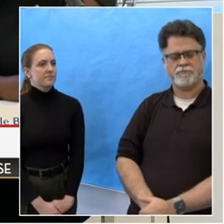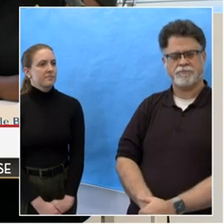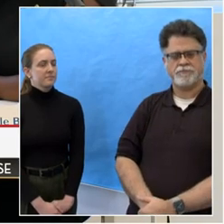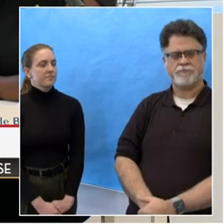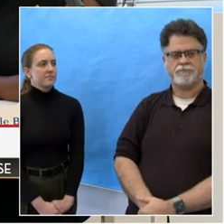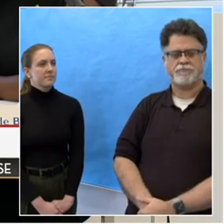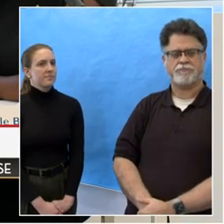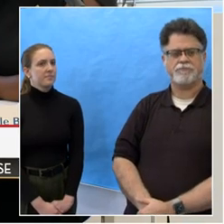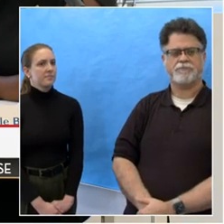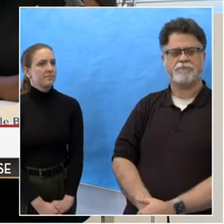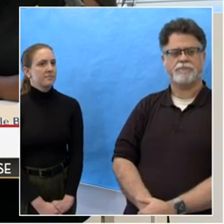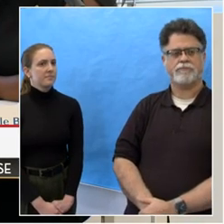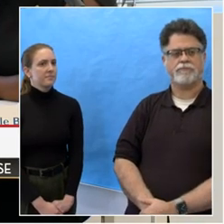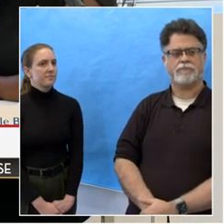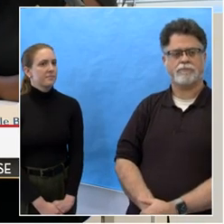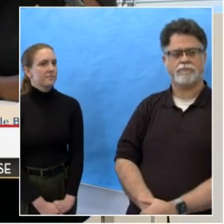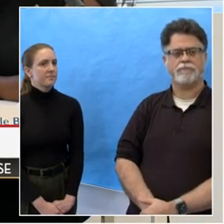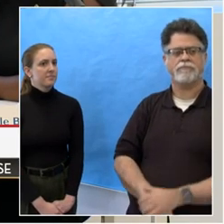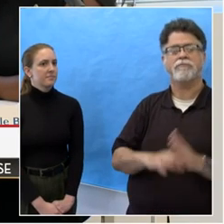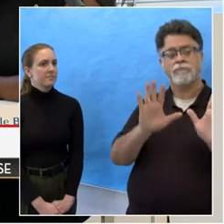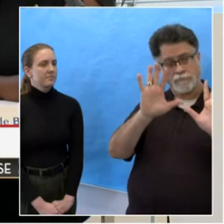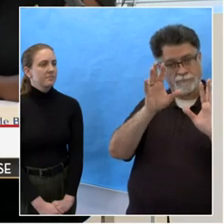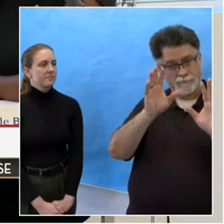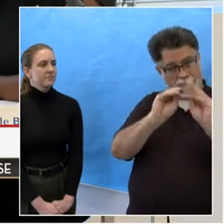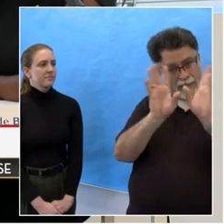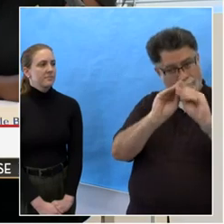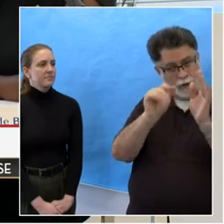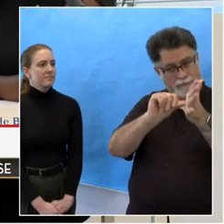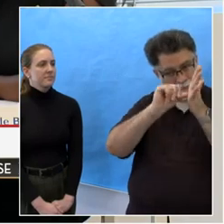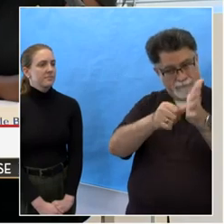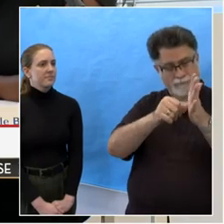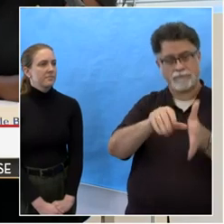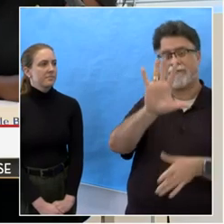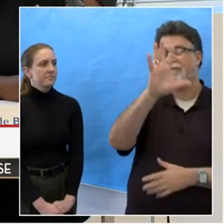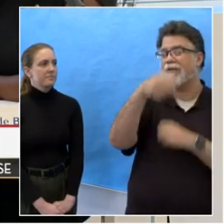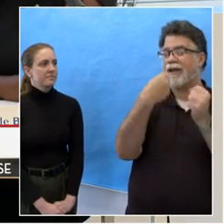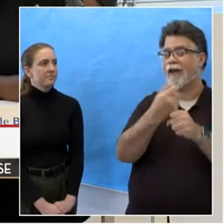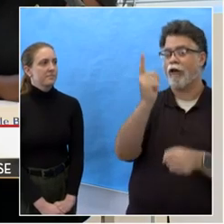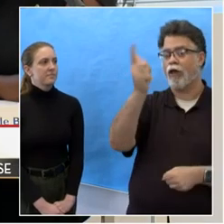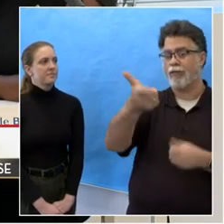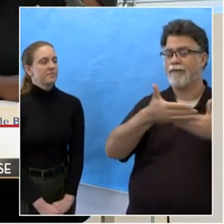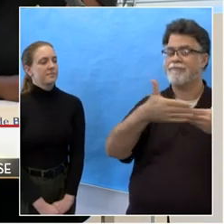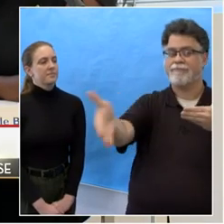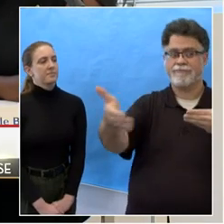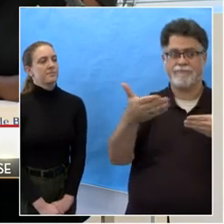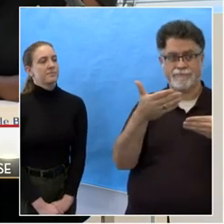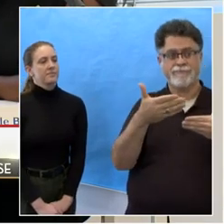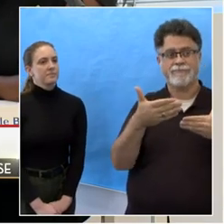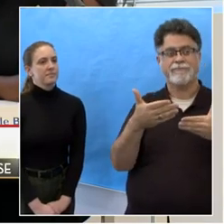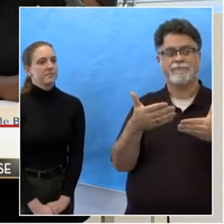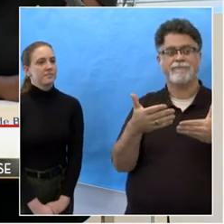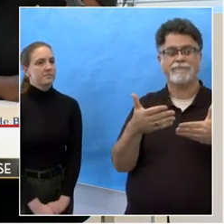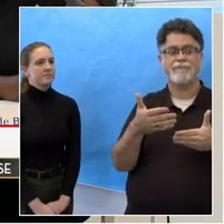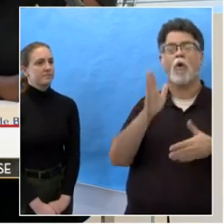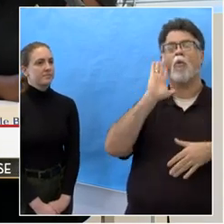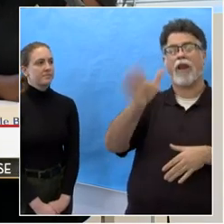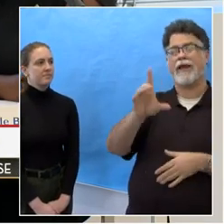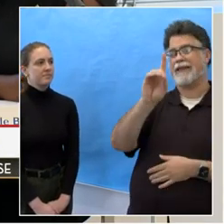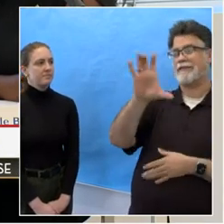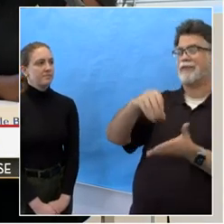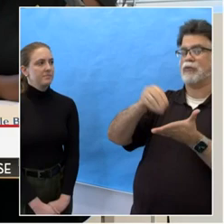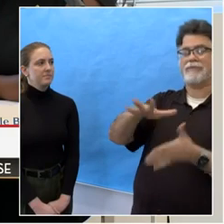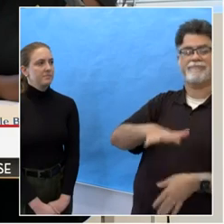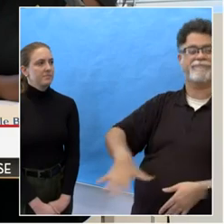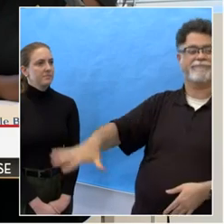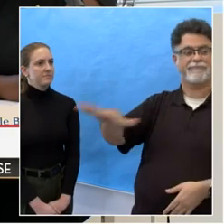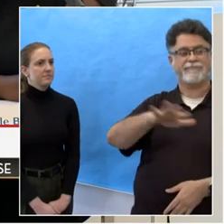from now, where we are, it's that more DC students, and I think this is particularly important to me as the child of